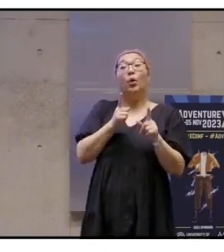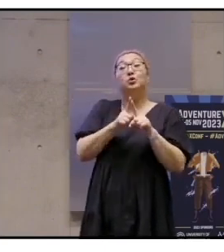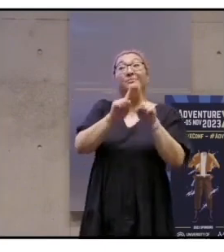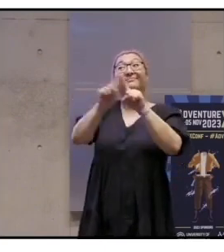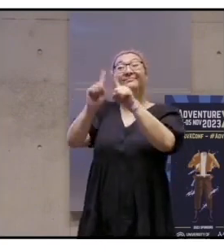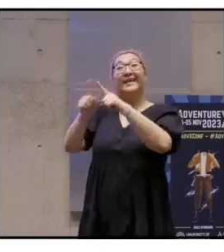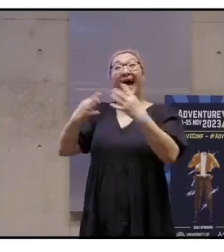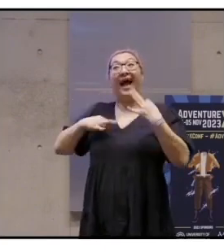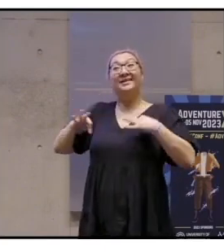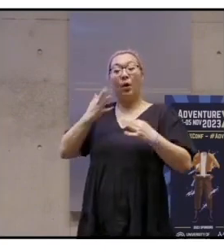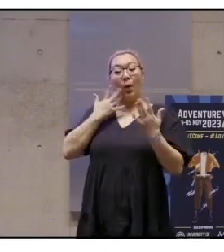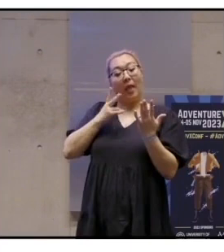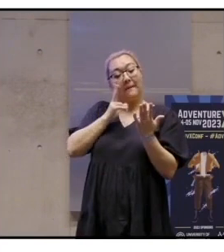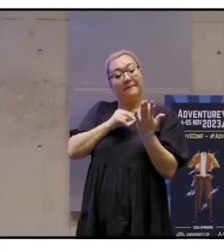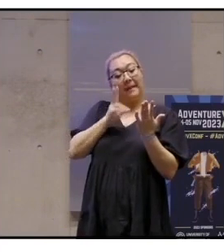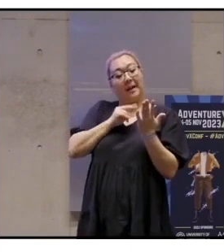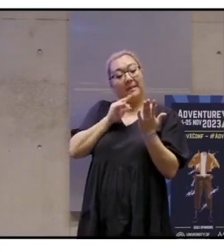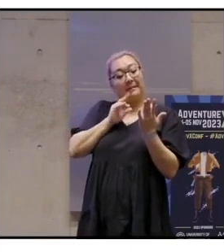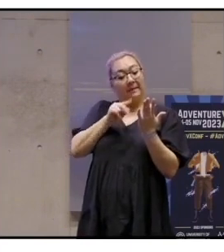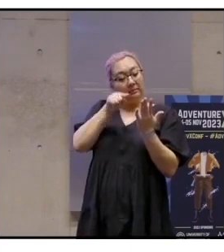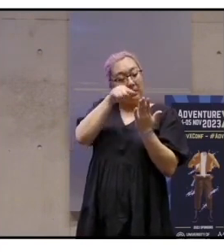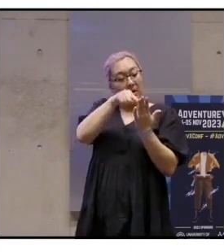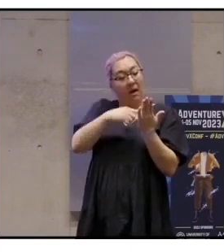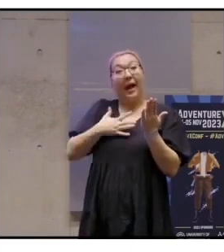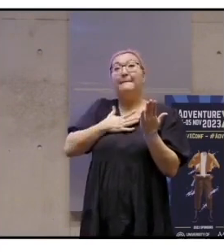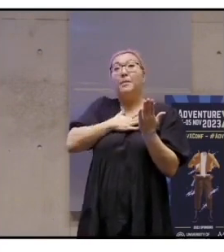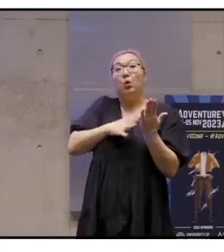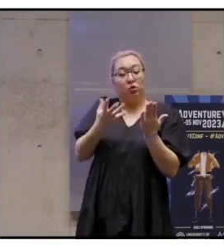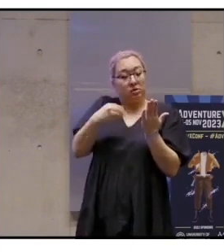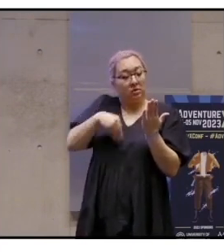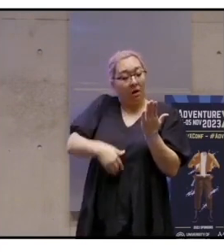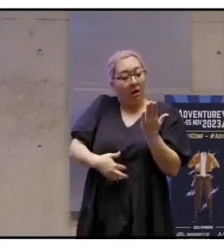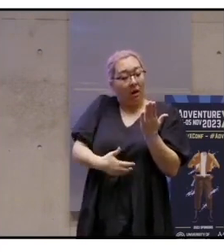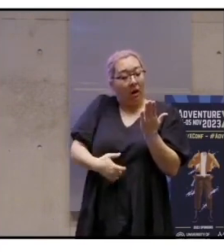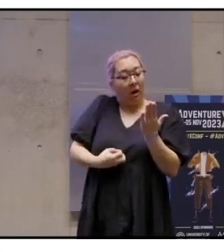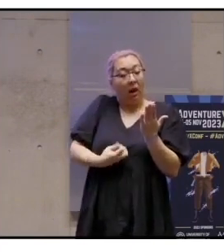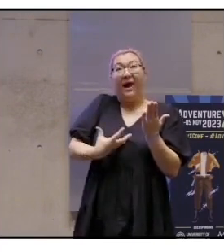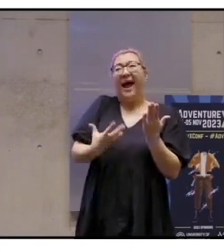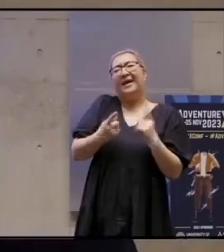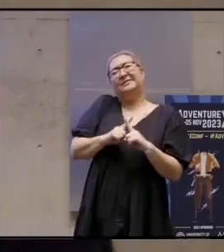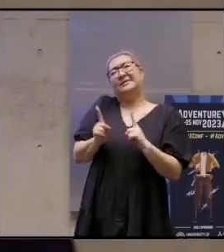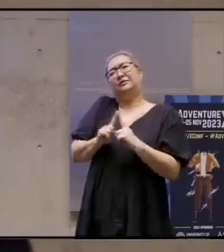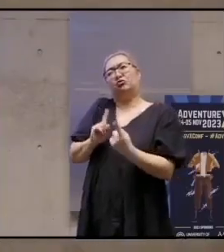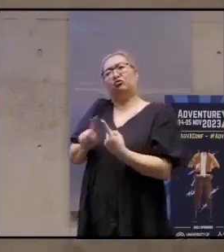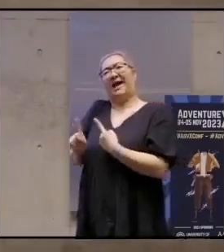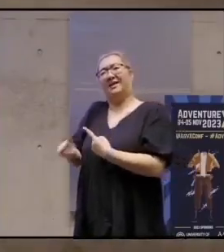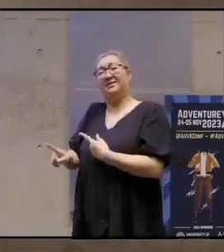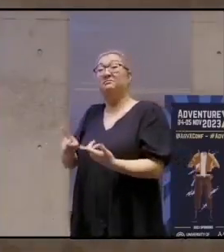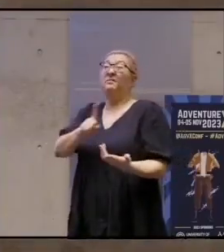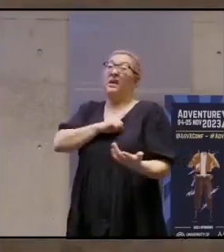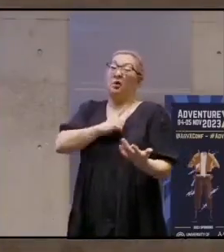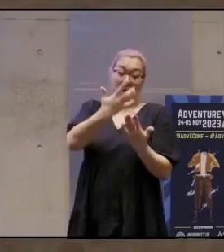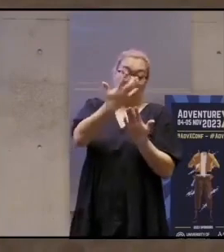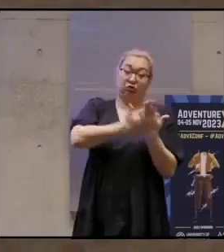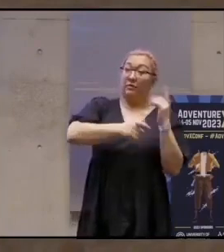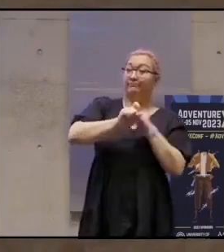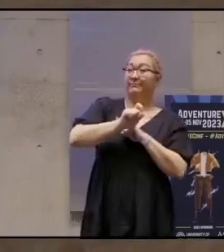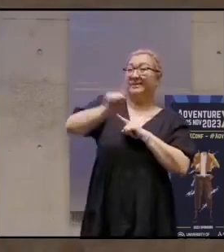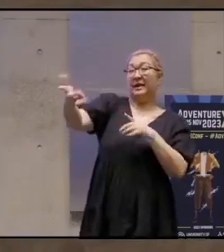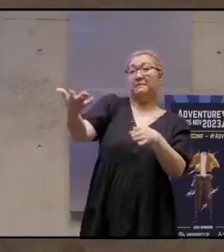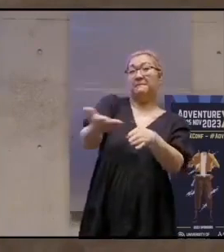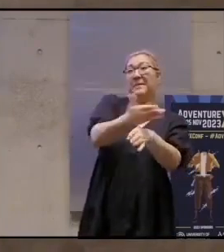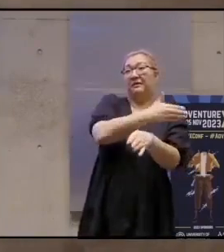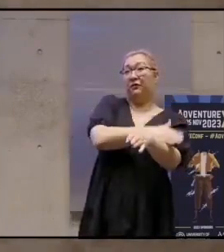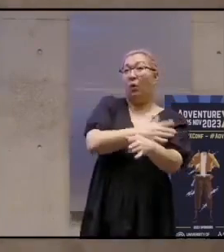Everybody has kind of their own histories and triggers and anxieties. That's why you send them the script ahead of time and kind of give them a heads up that this is going to be talking about the